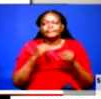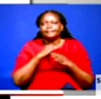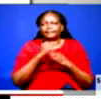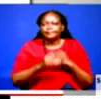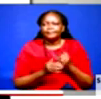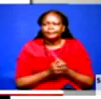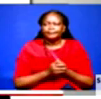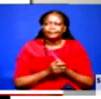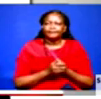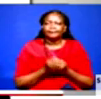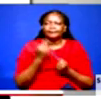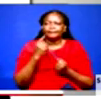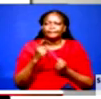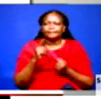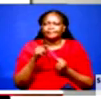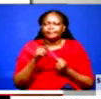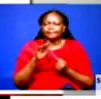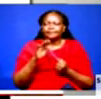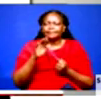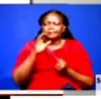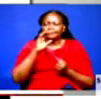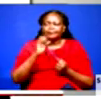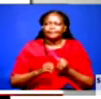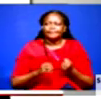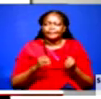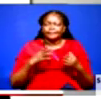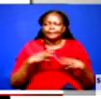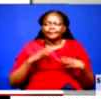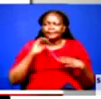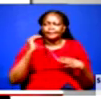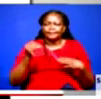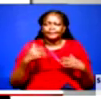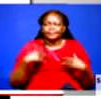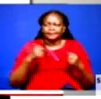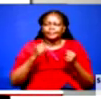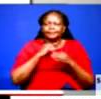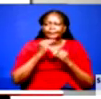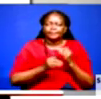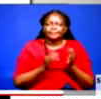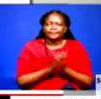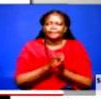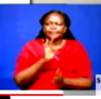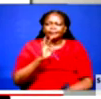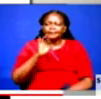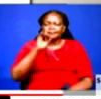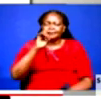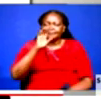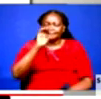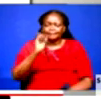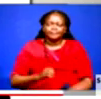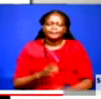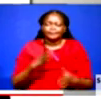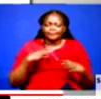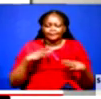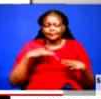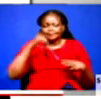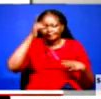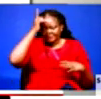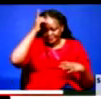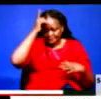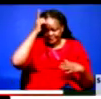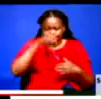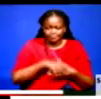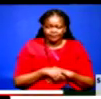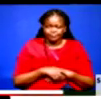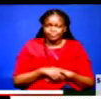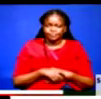insurance. 41.5% of people in urban areas have health insurance compared to 31% in rural